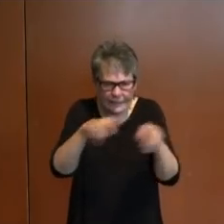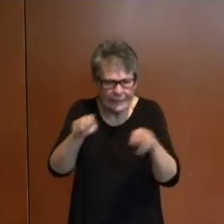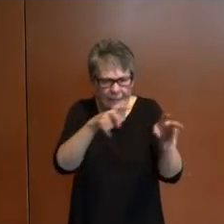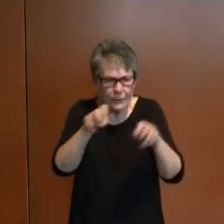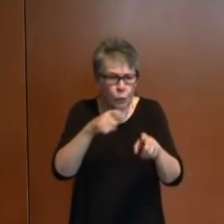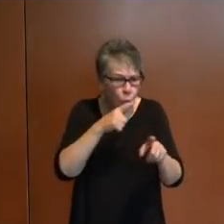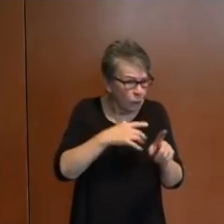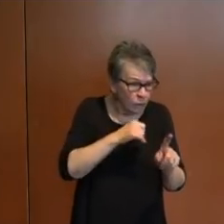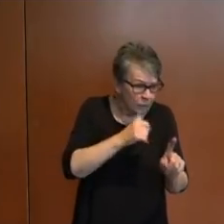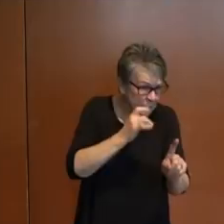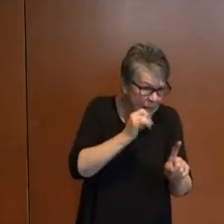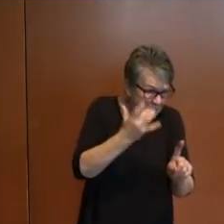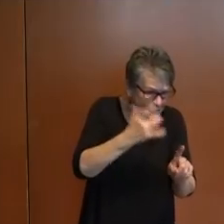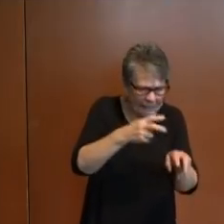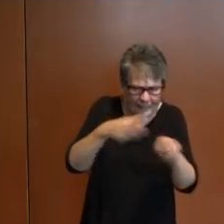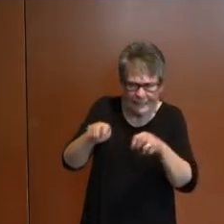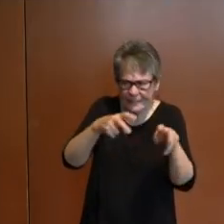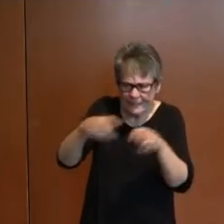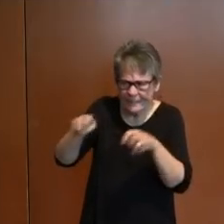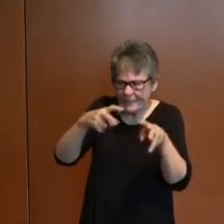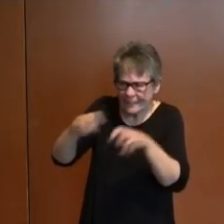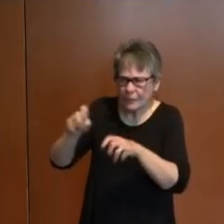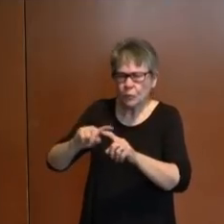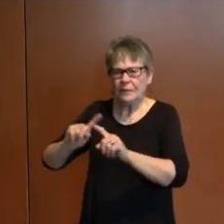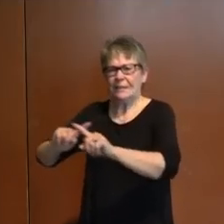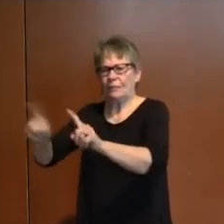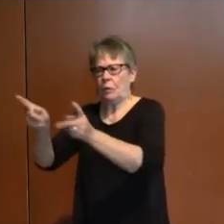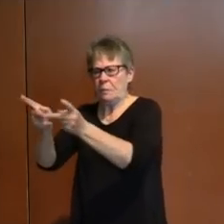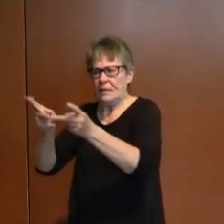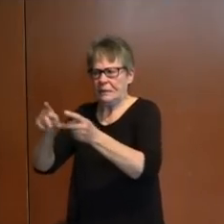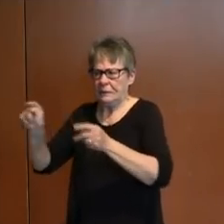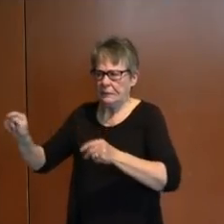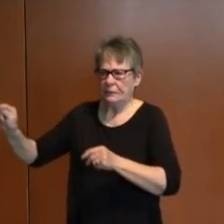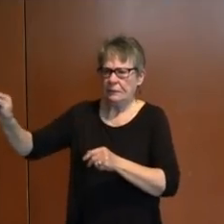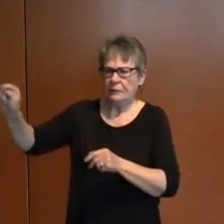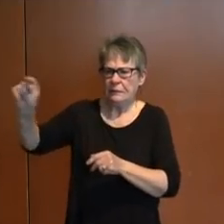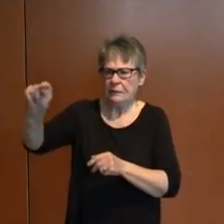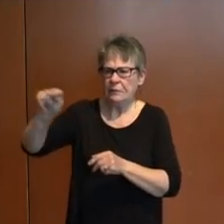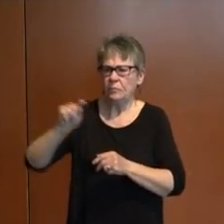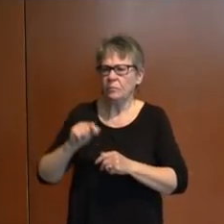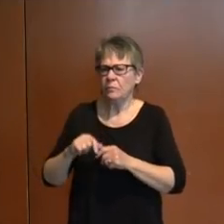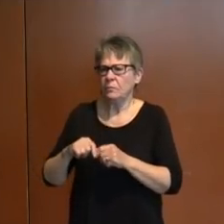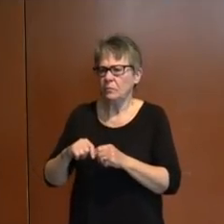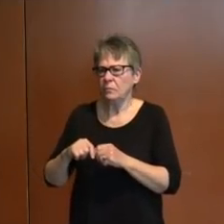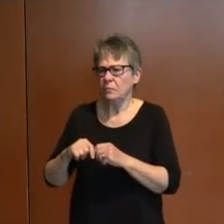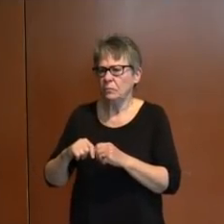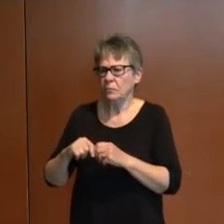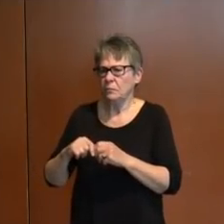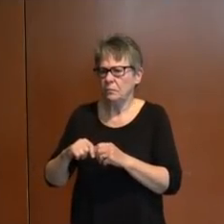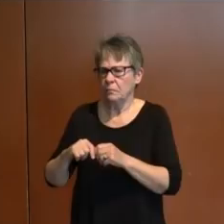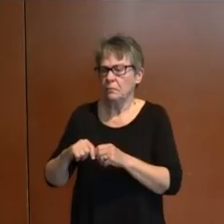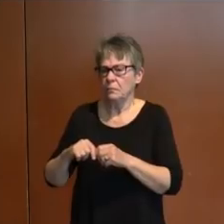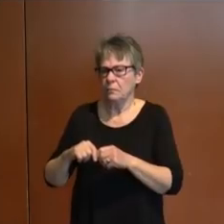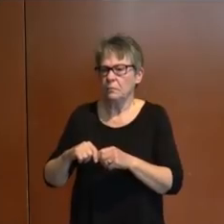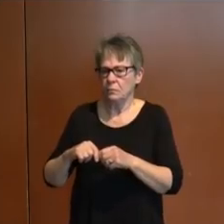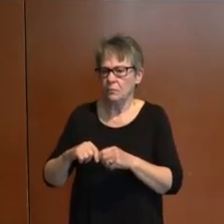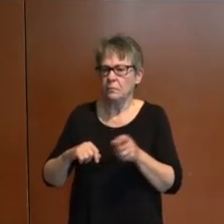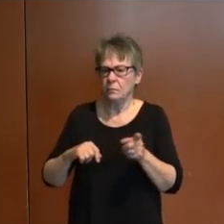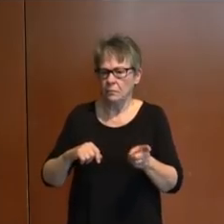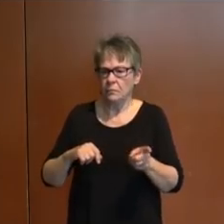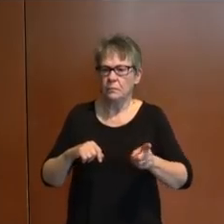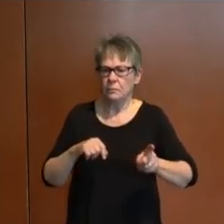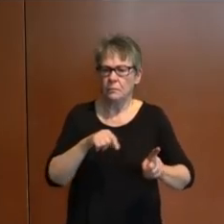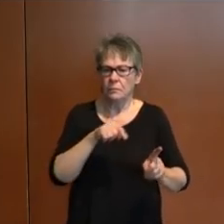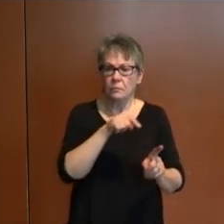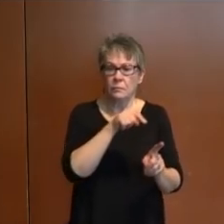24 COVID-19 cases among the St. Joseph's residents, and we have also confirmed